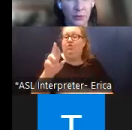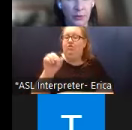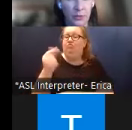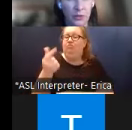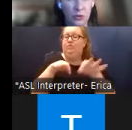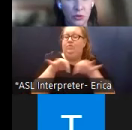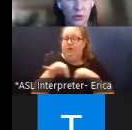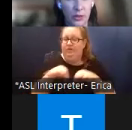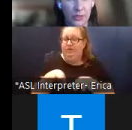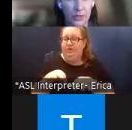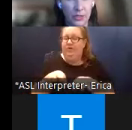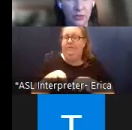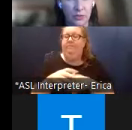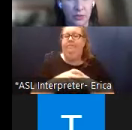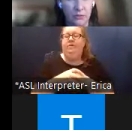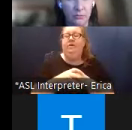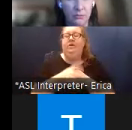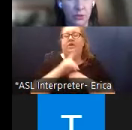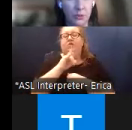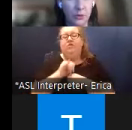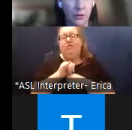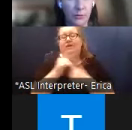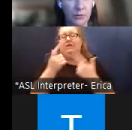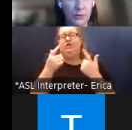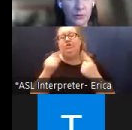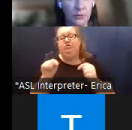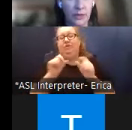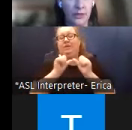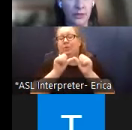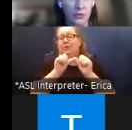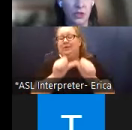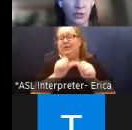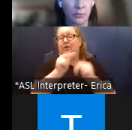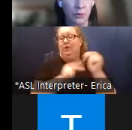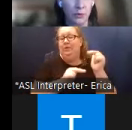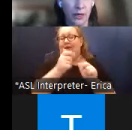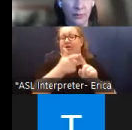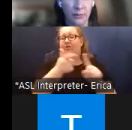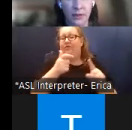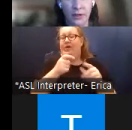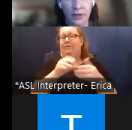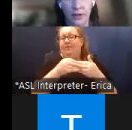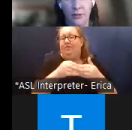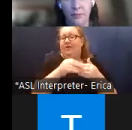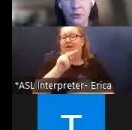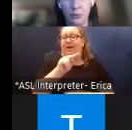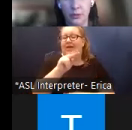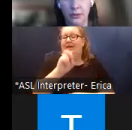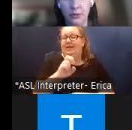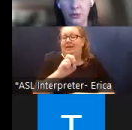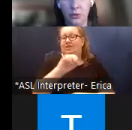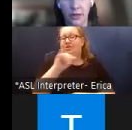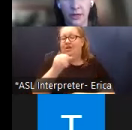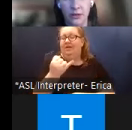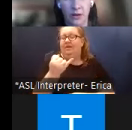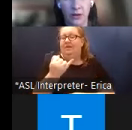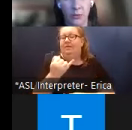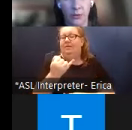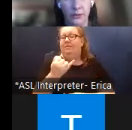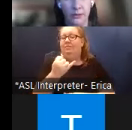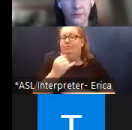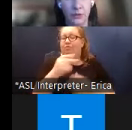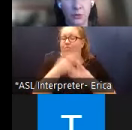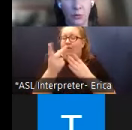So, really trying to continue to, build off the Resilient NENJ program to really